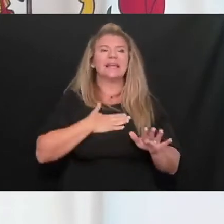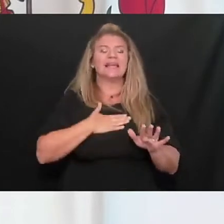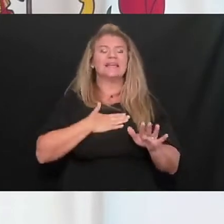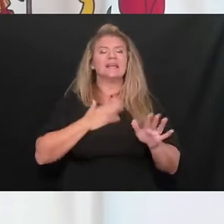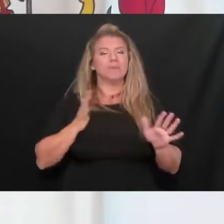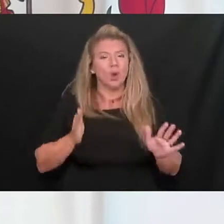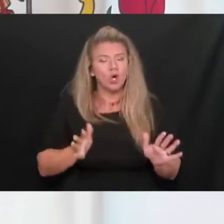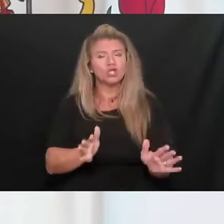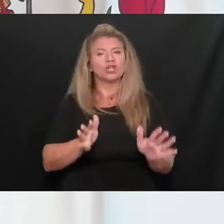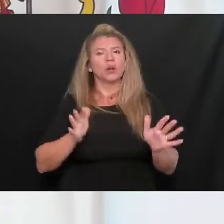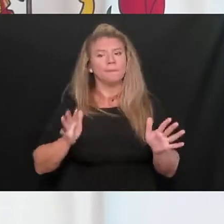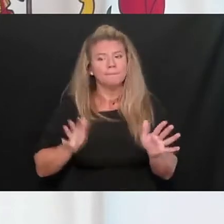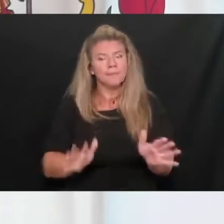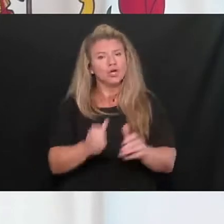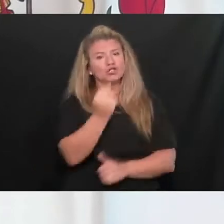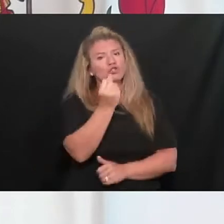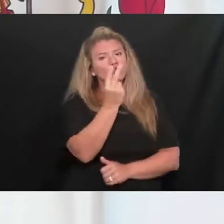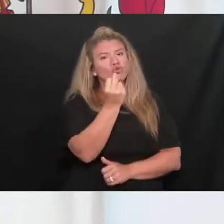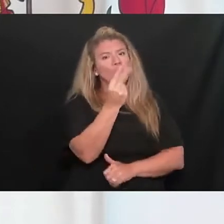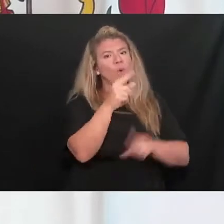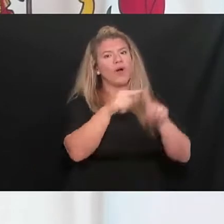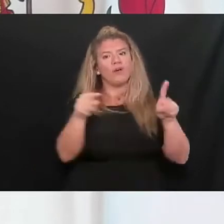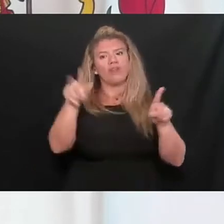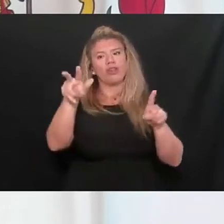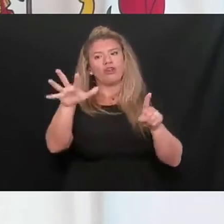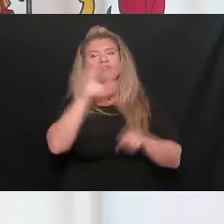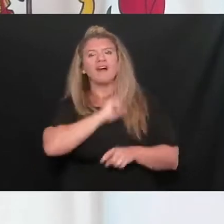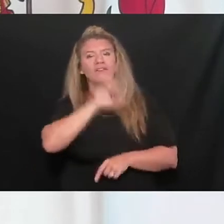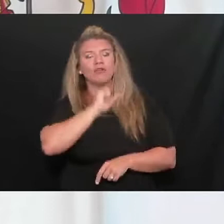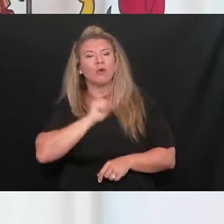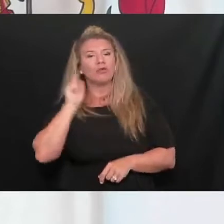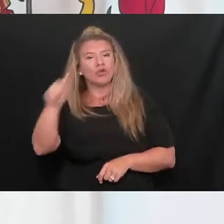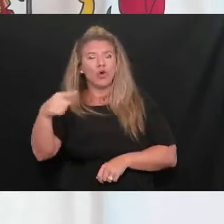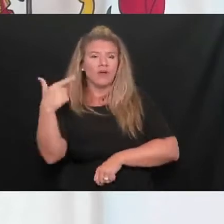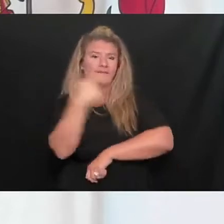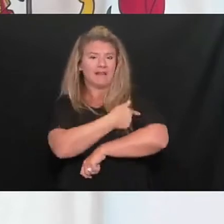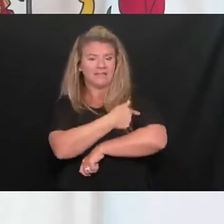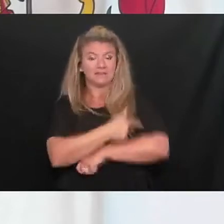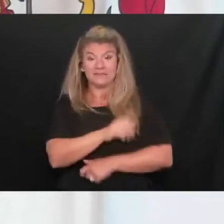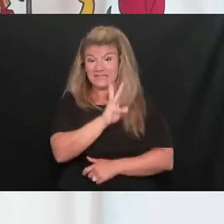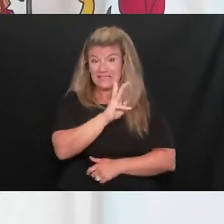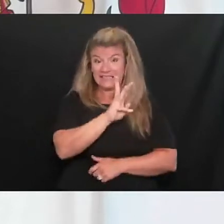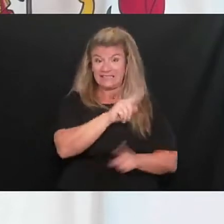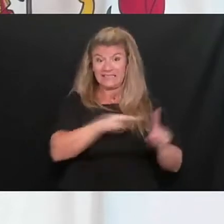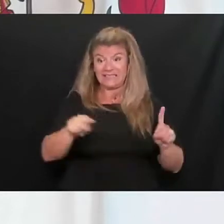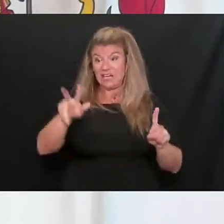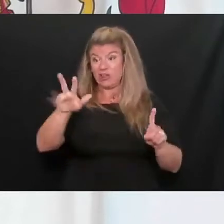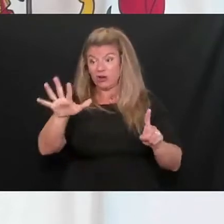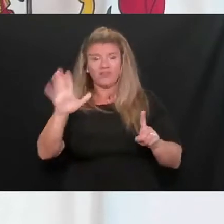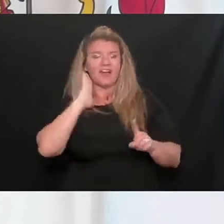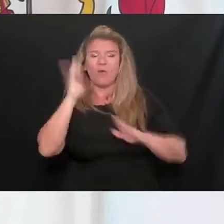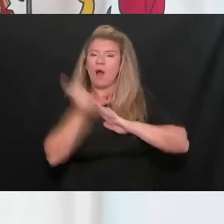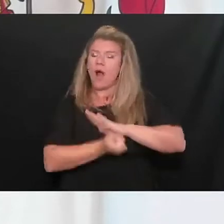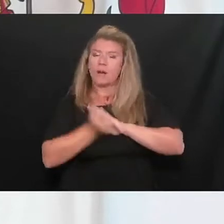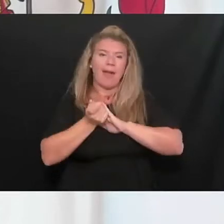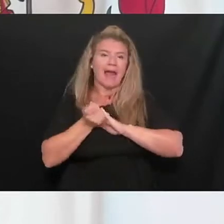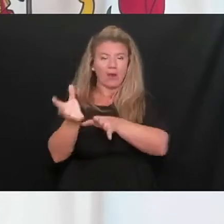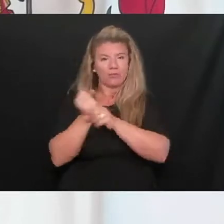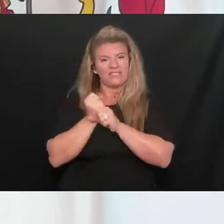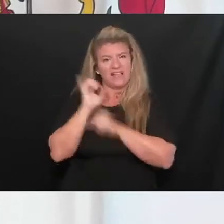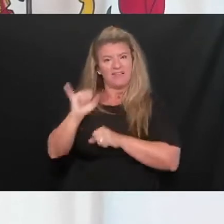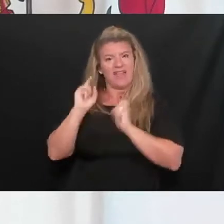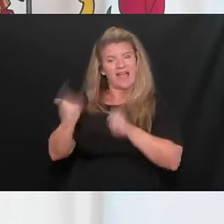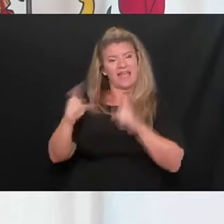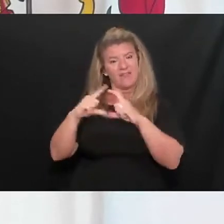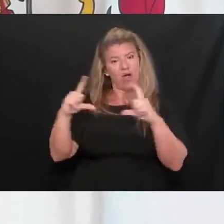push our 12 to 35-year-olds to get vaccinated. The 16 to 35s will automatically receive a gift